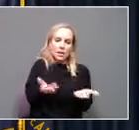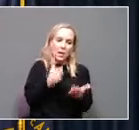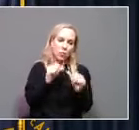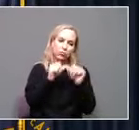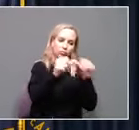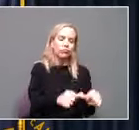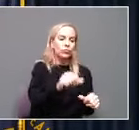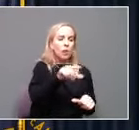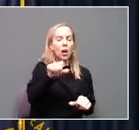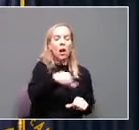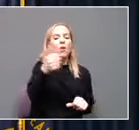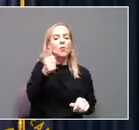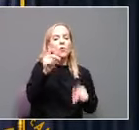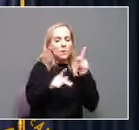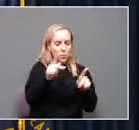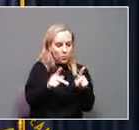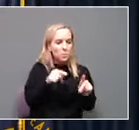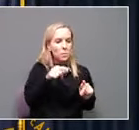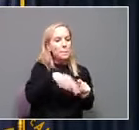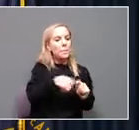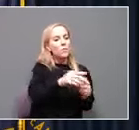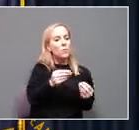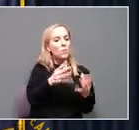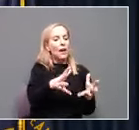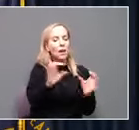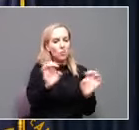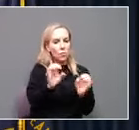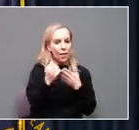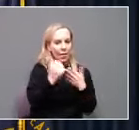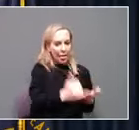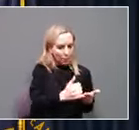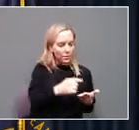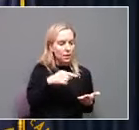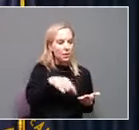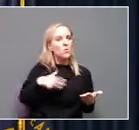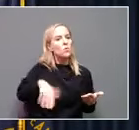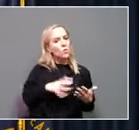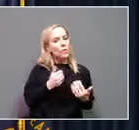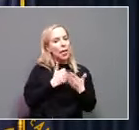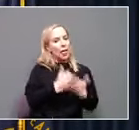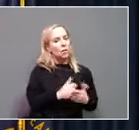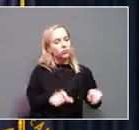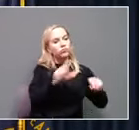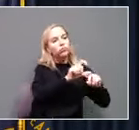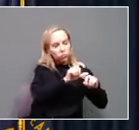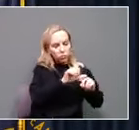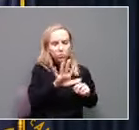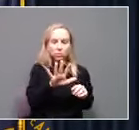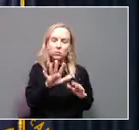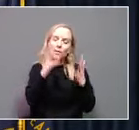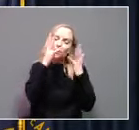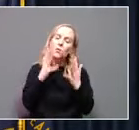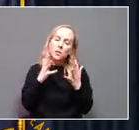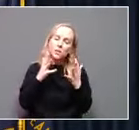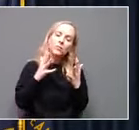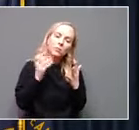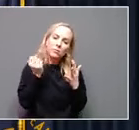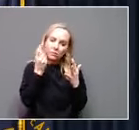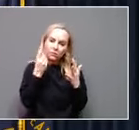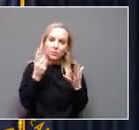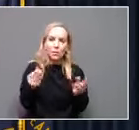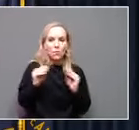out, having provided emergency help, it moves in. But unfortunately, more bad weather